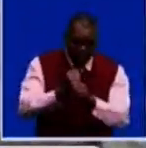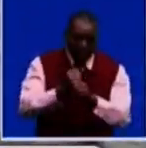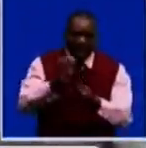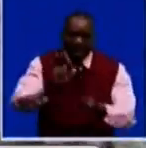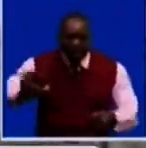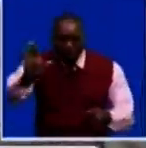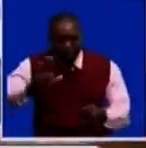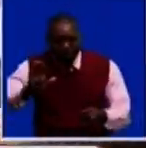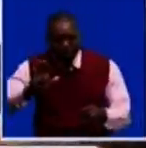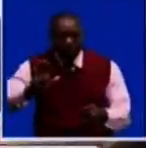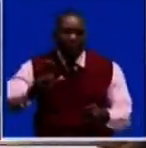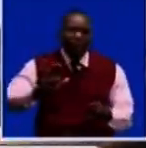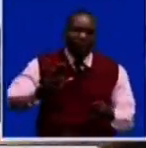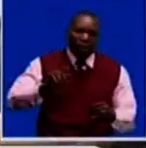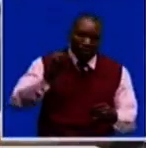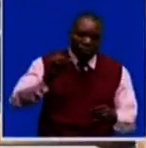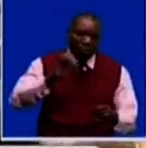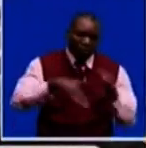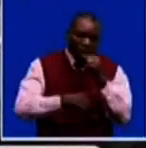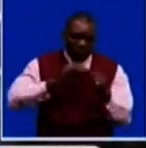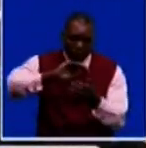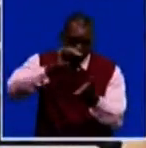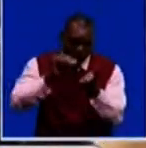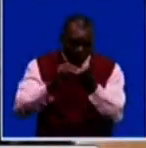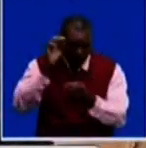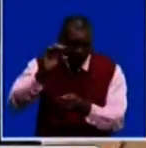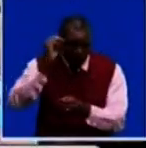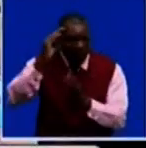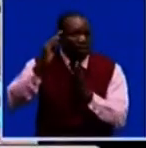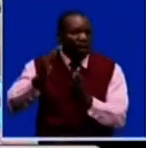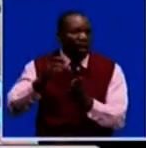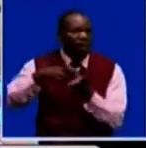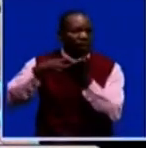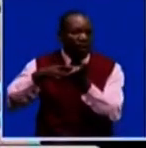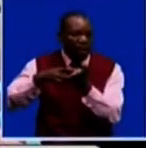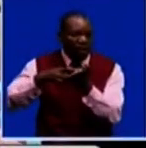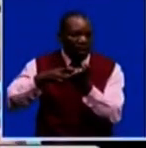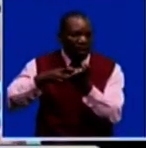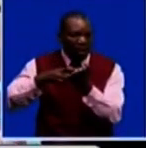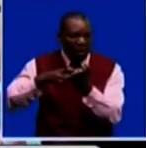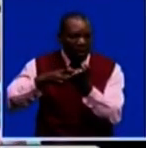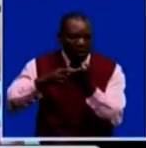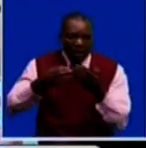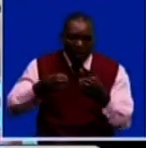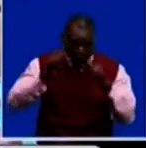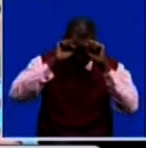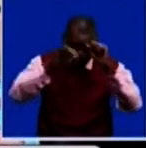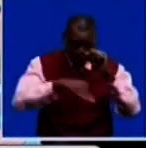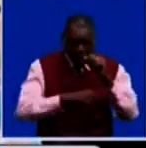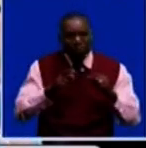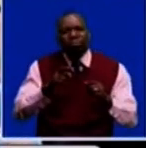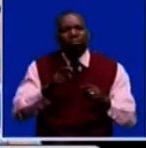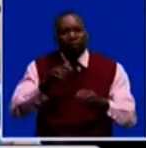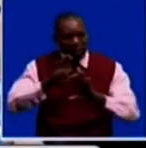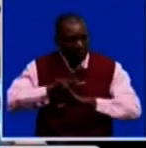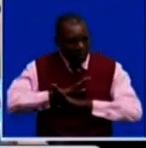were graced by Mrs. Bernadette Mushanga, who represented First Lady Esther Lungu. Mrs. Lungu called on Zambians living with HIV to come forward